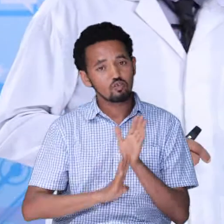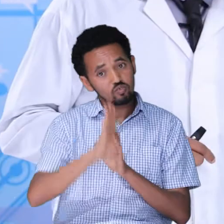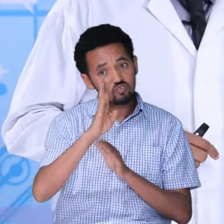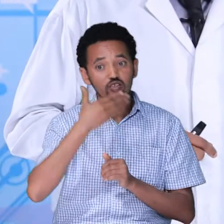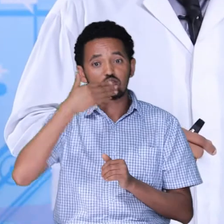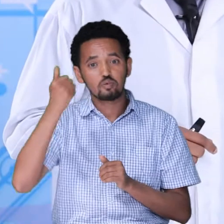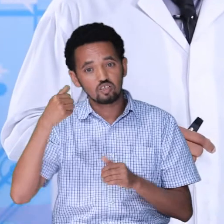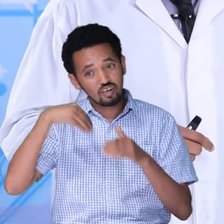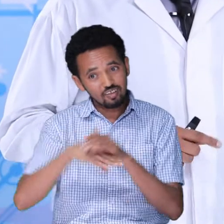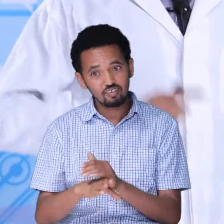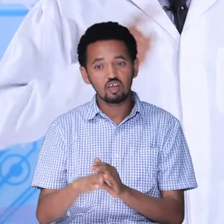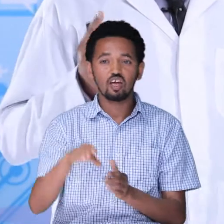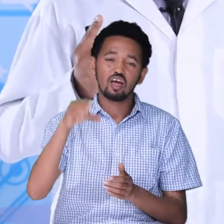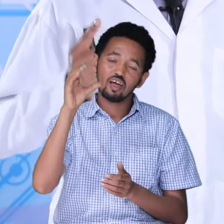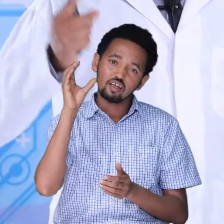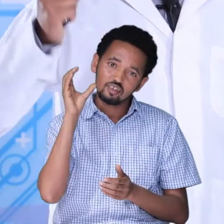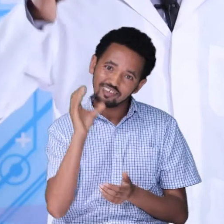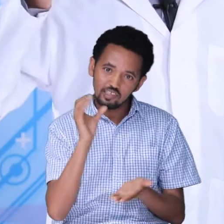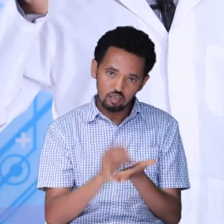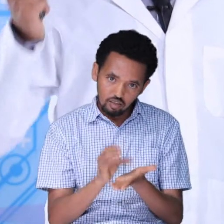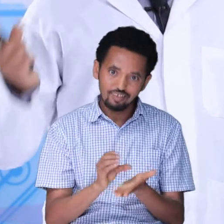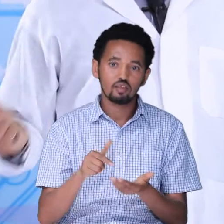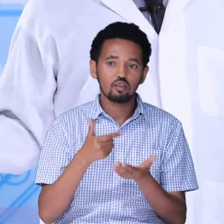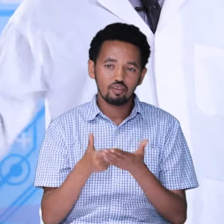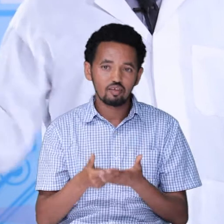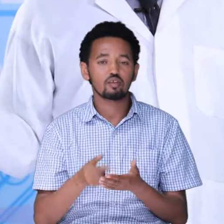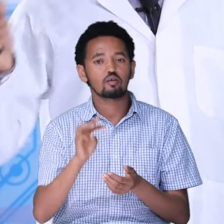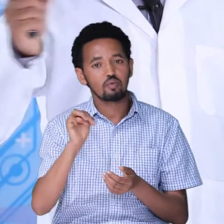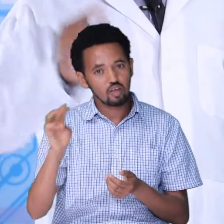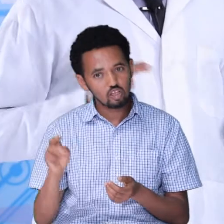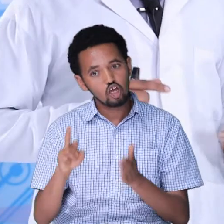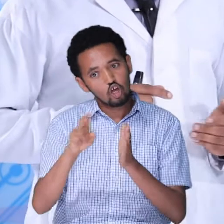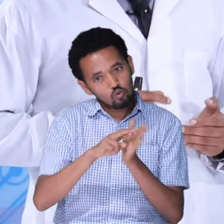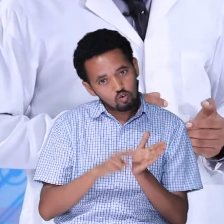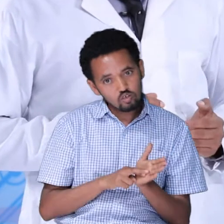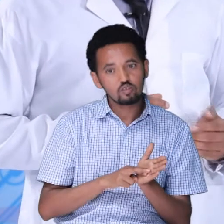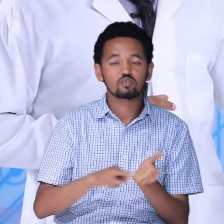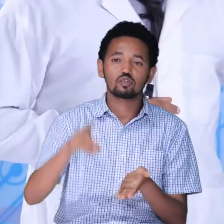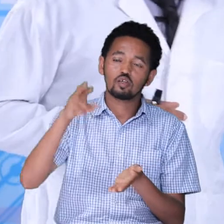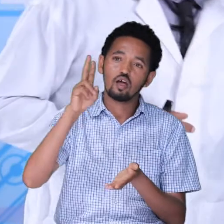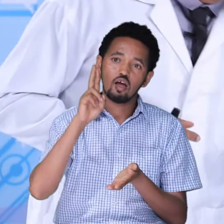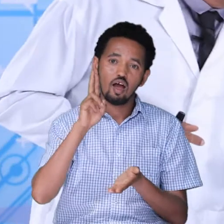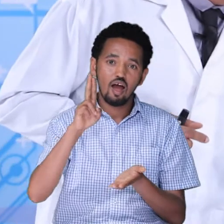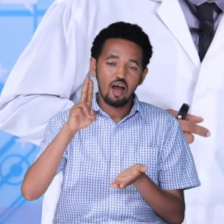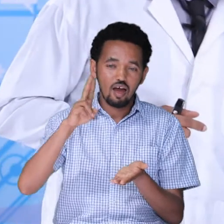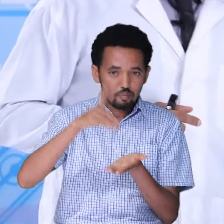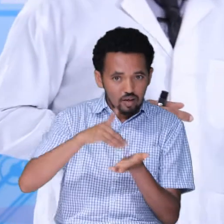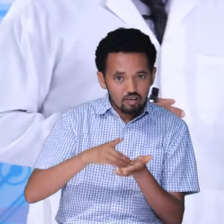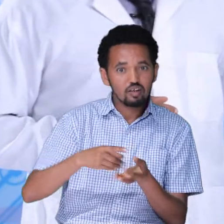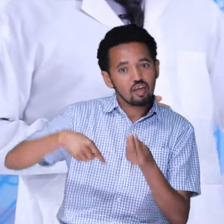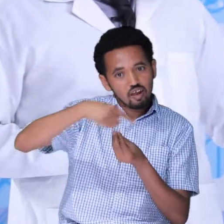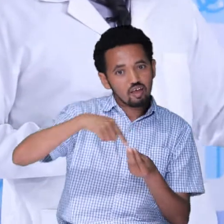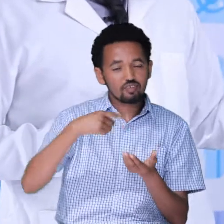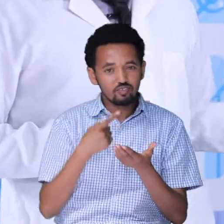especially in the city. The peoples are migrated from rural to urban areas. This leads to problem